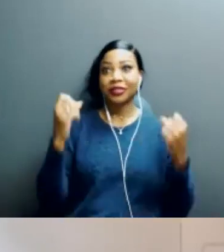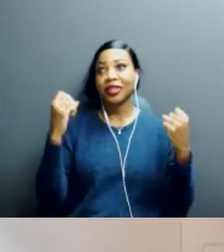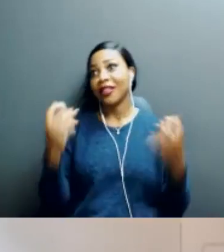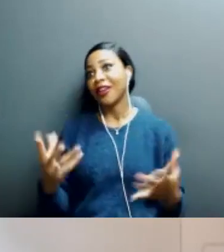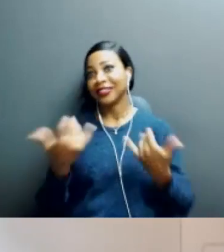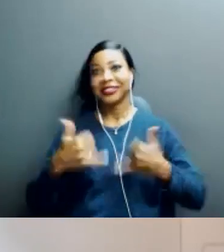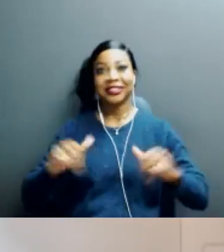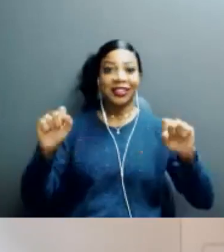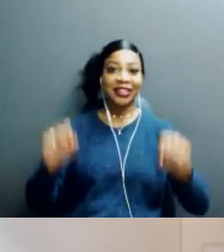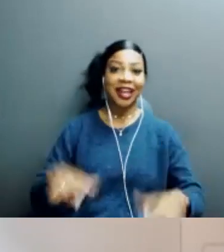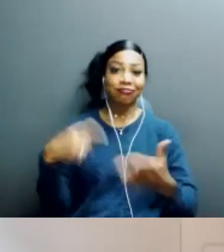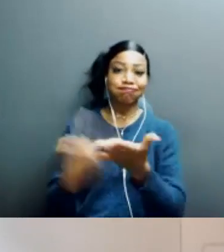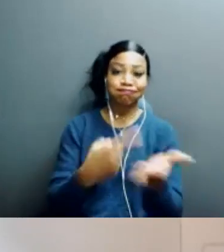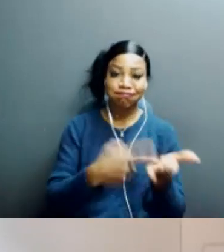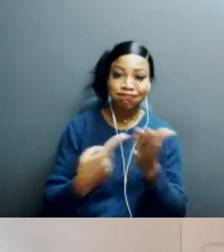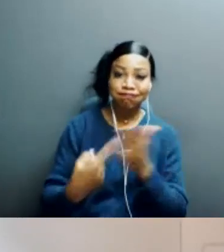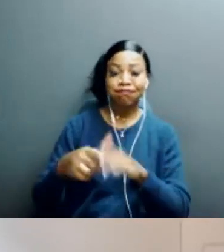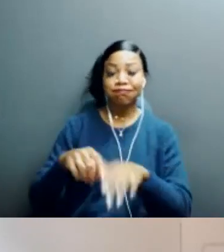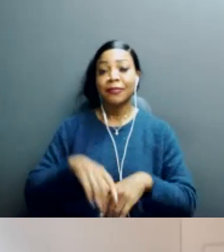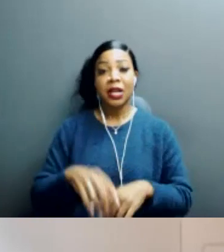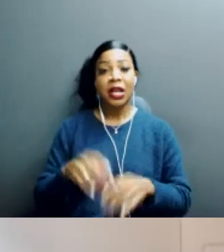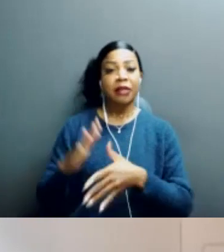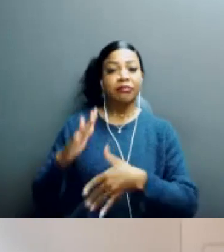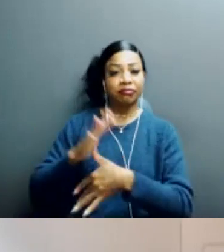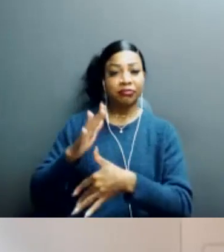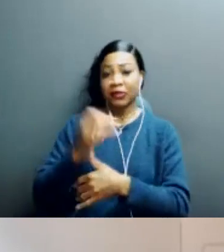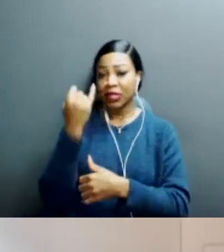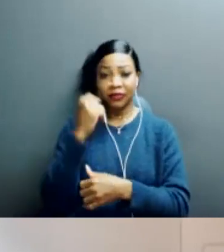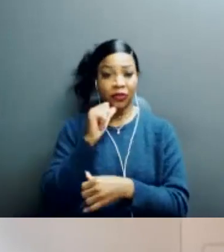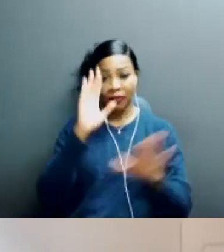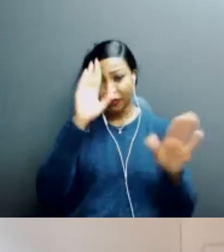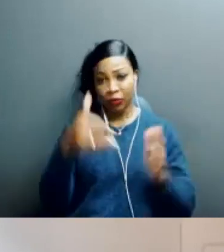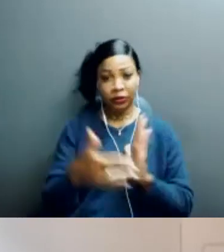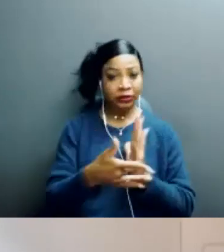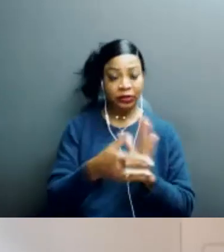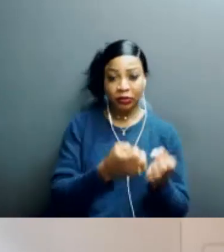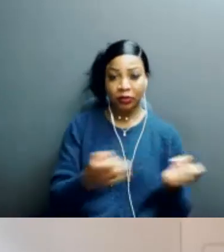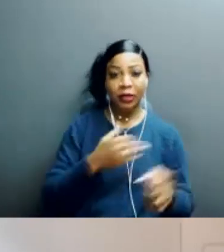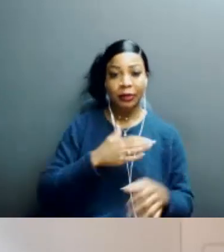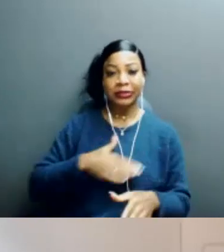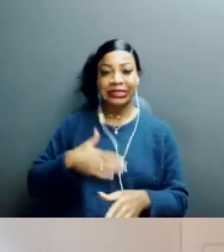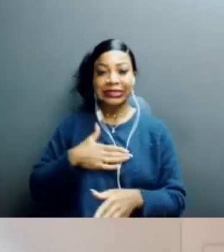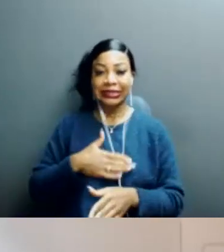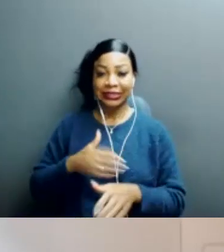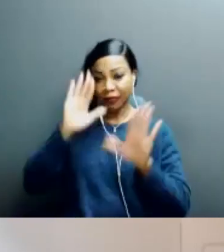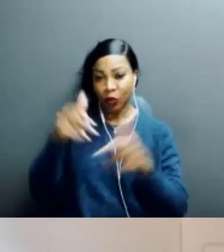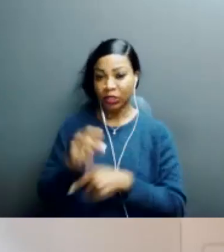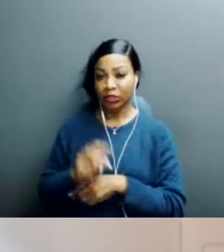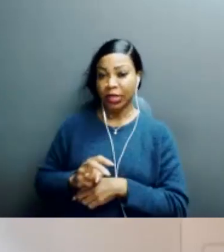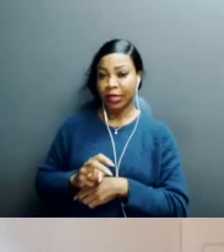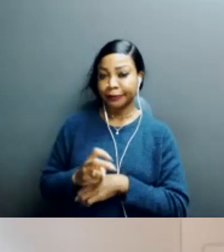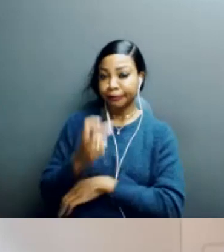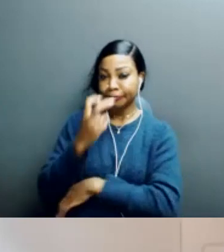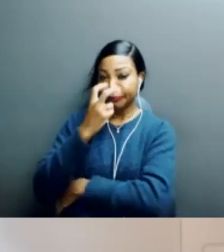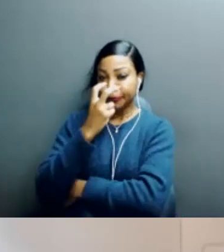but I would say the main message so if you're going to not focus on the technology uh focus on being skeptical and we really have to drive